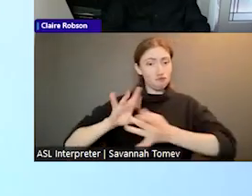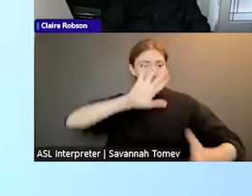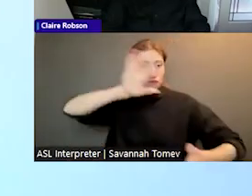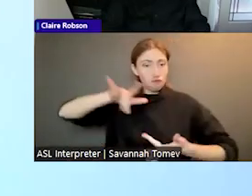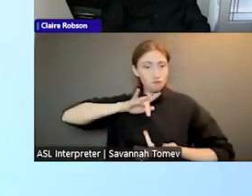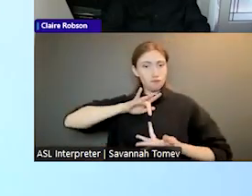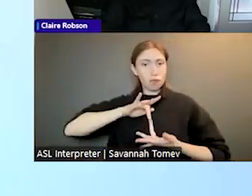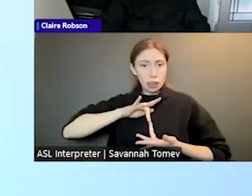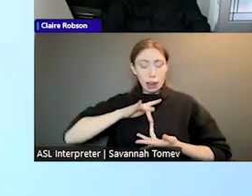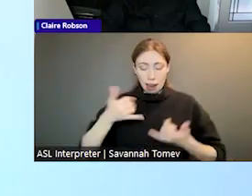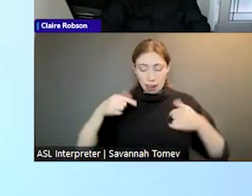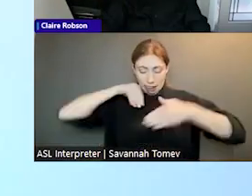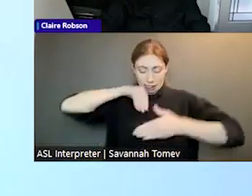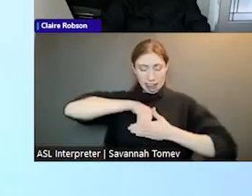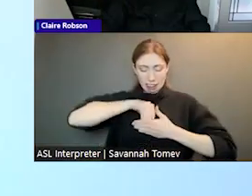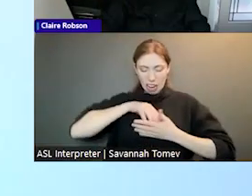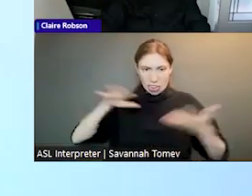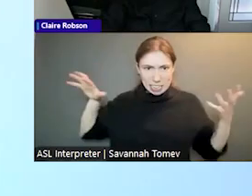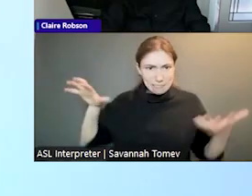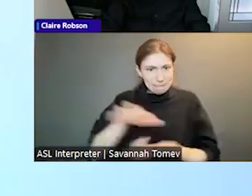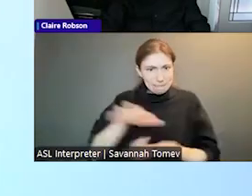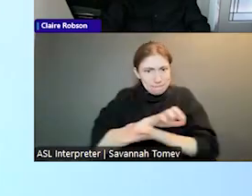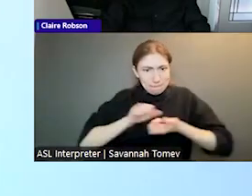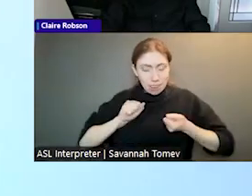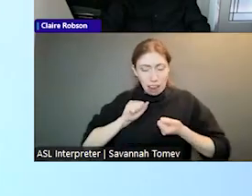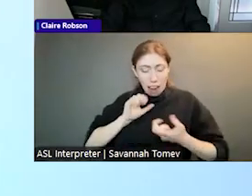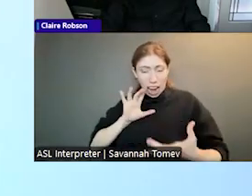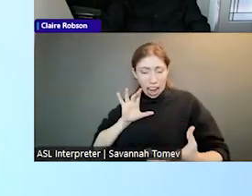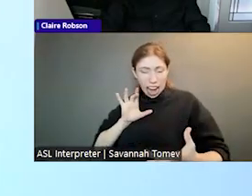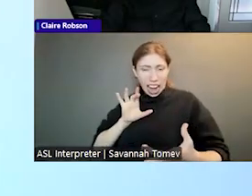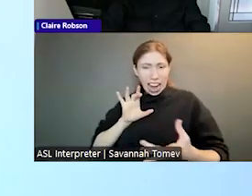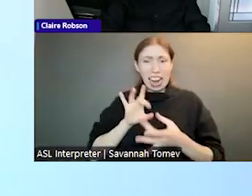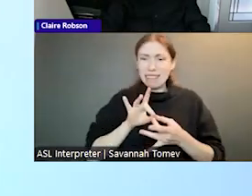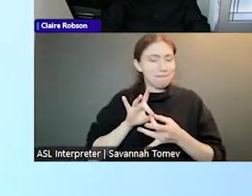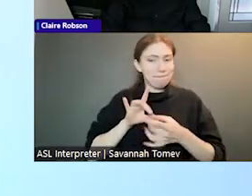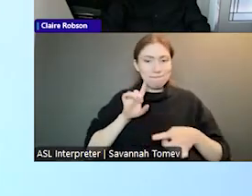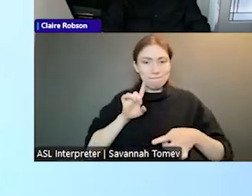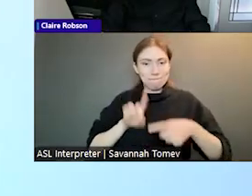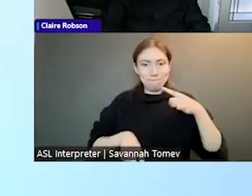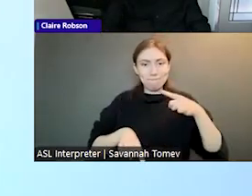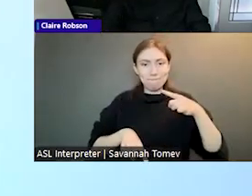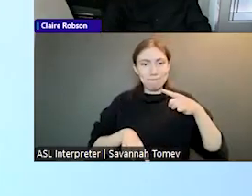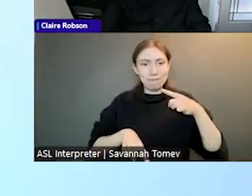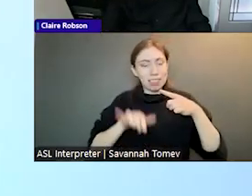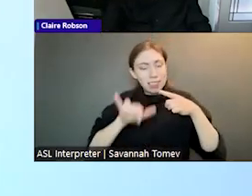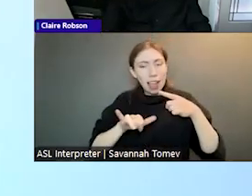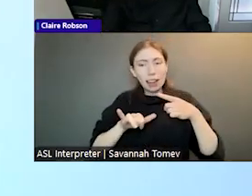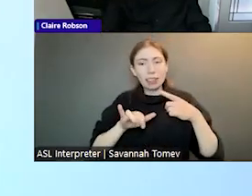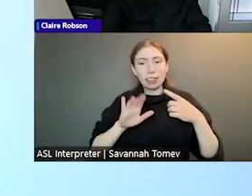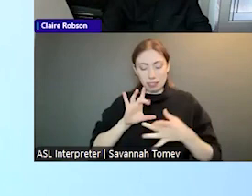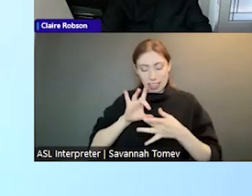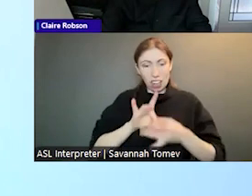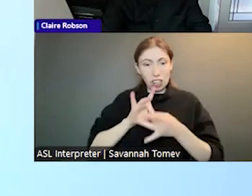can no longer connect with the deepest gift of life, the truth and beauty of our own